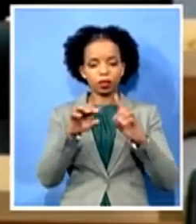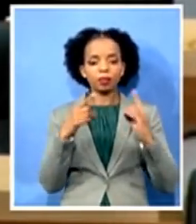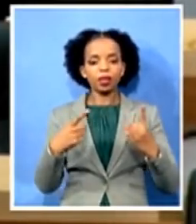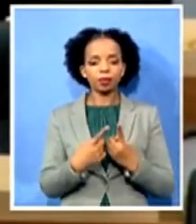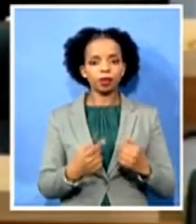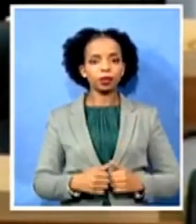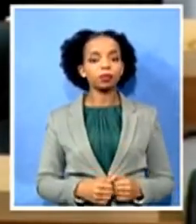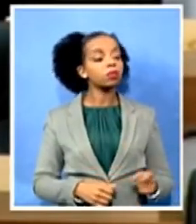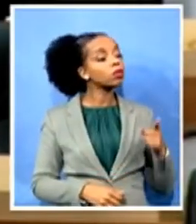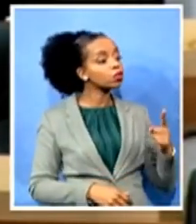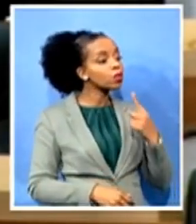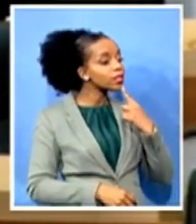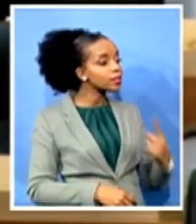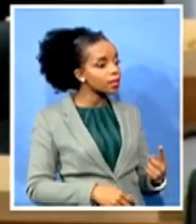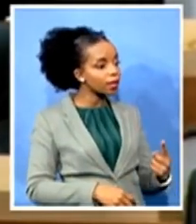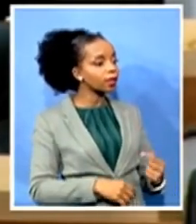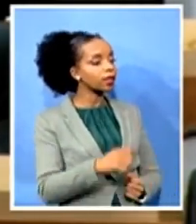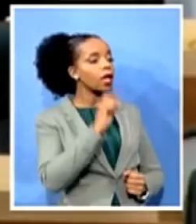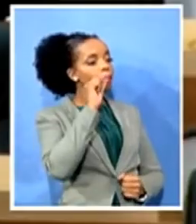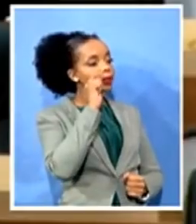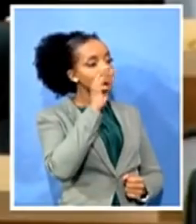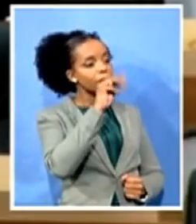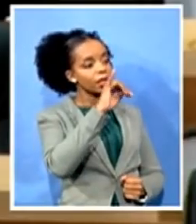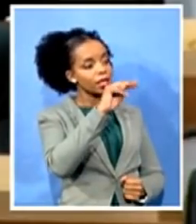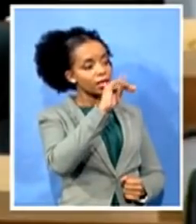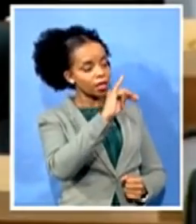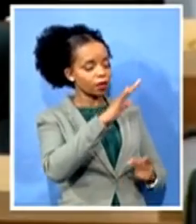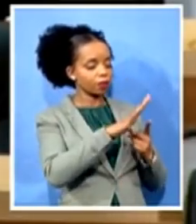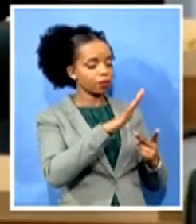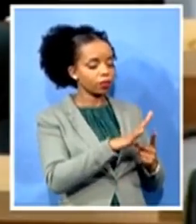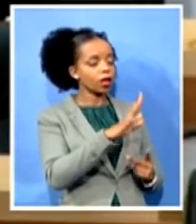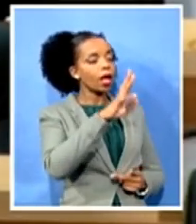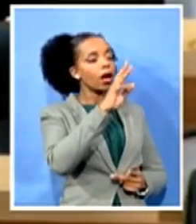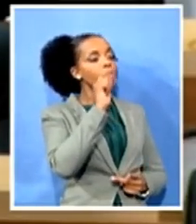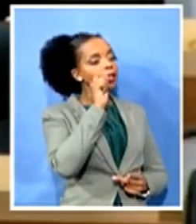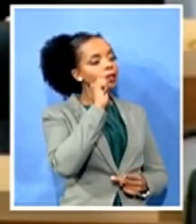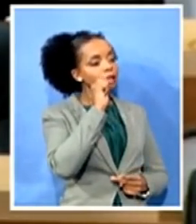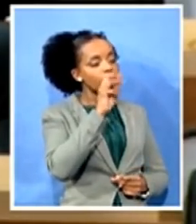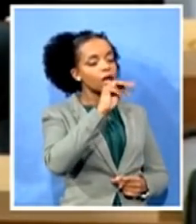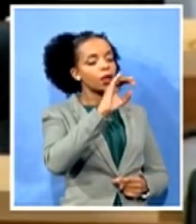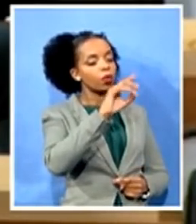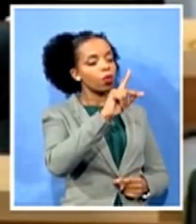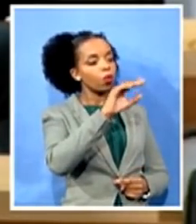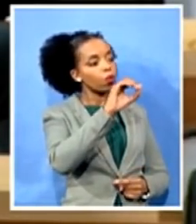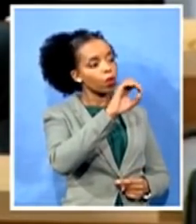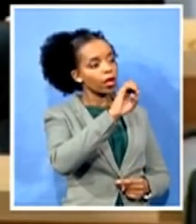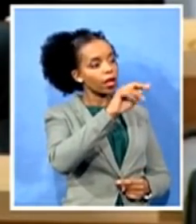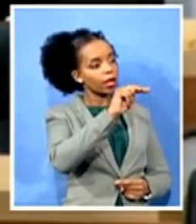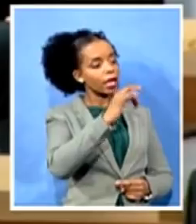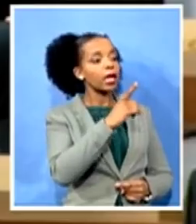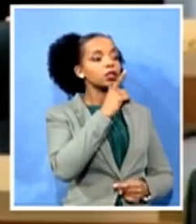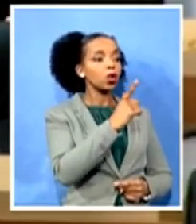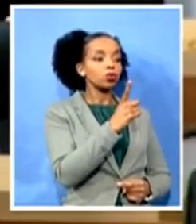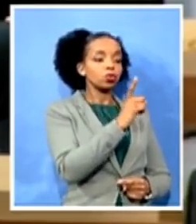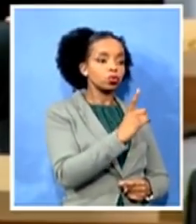Dlamini told you that it was perfectly in order to just create a database at the discretion of officials without going